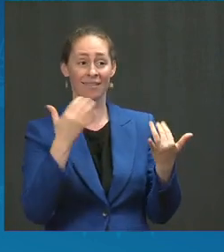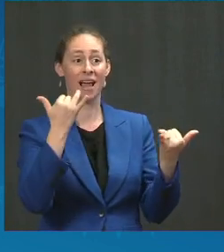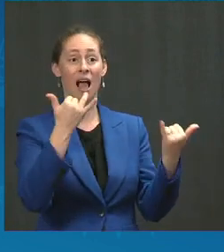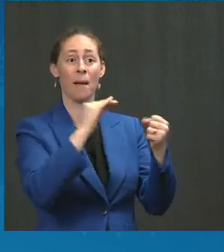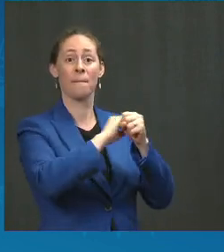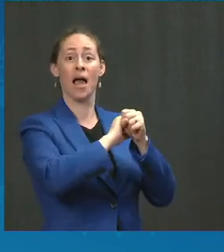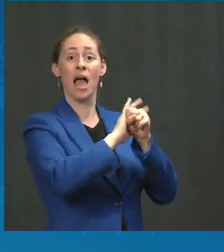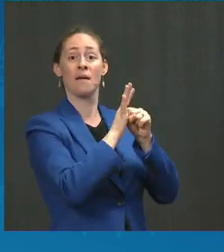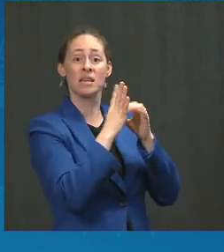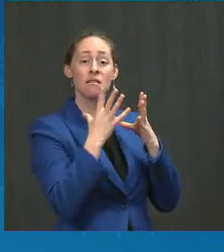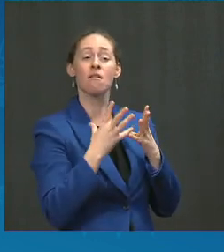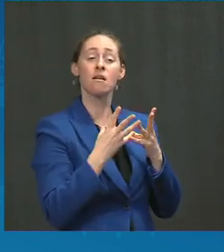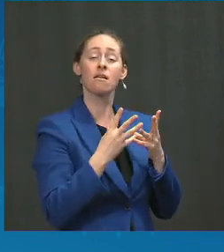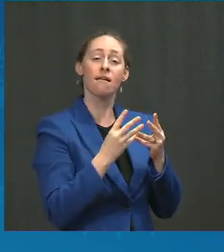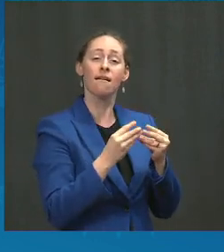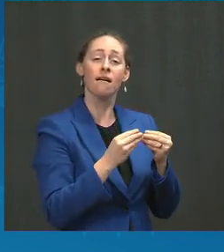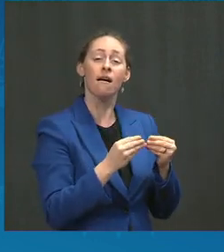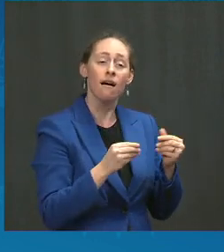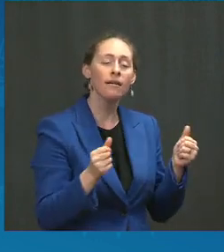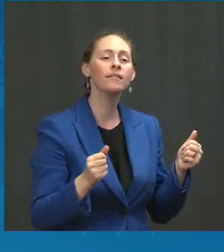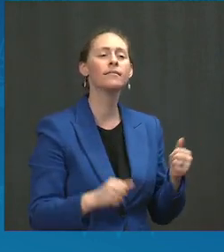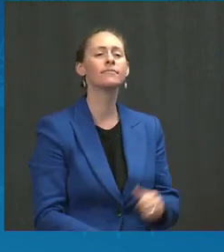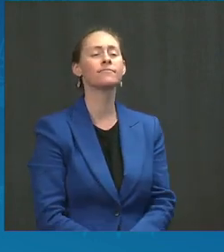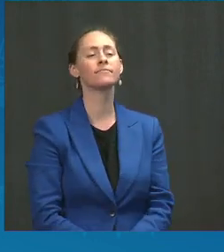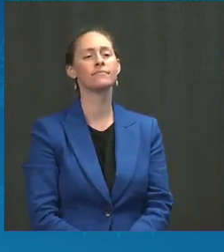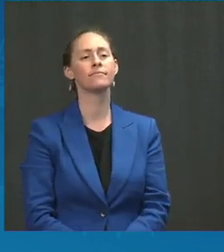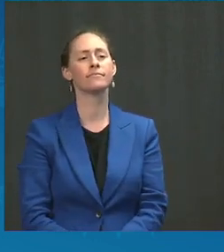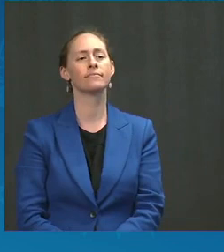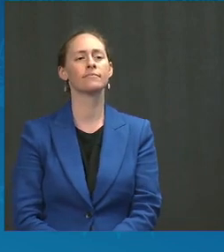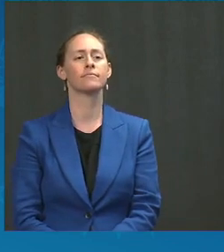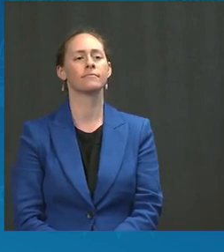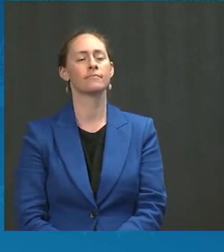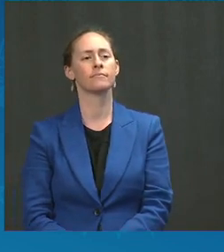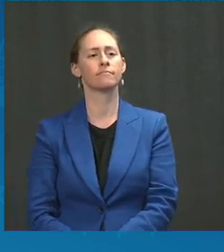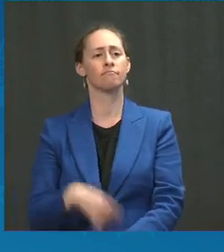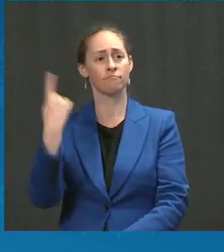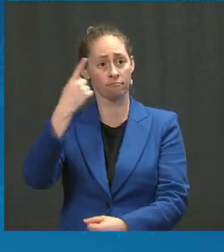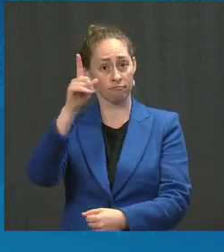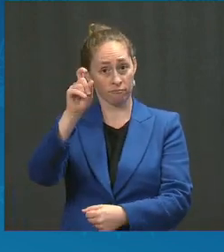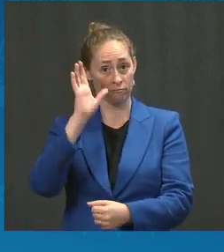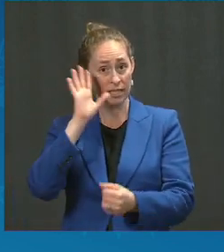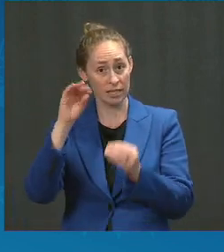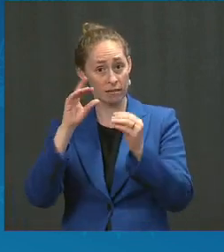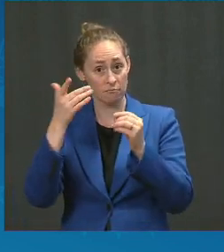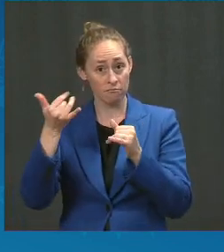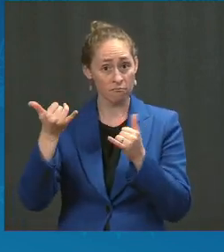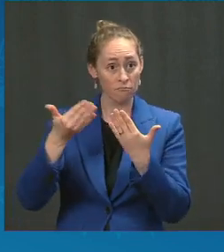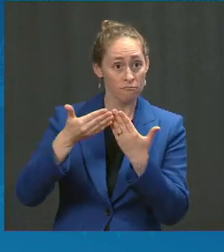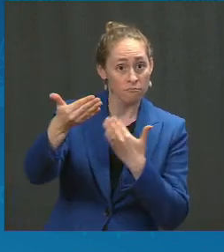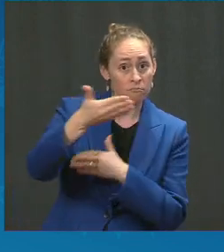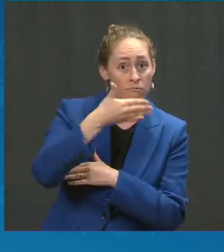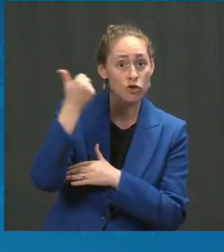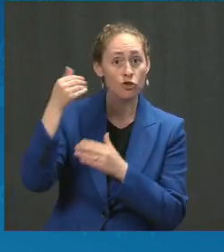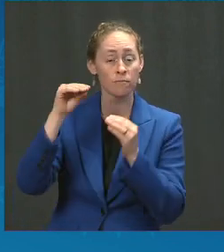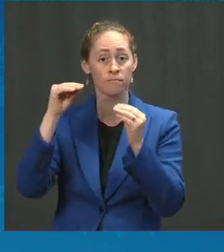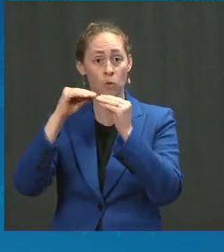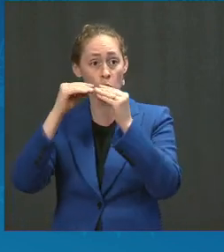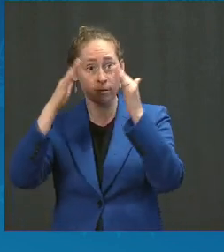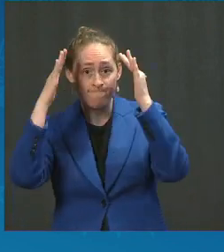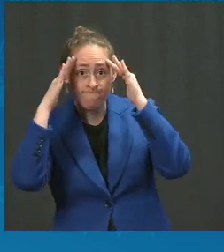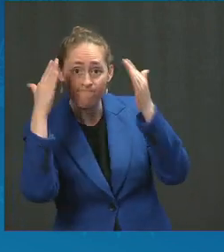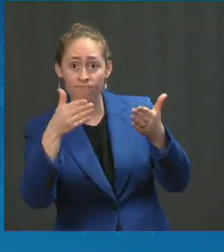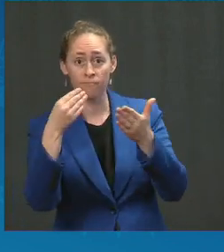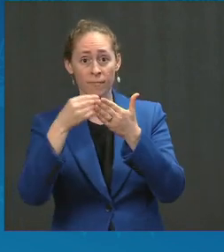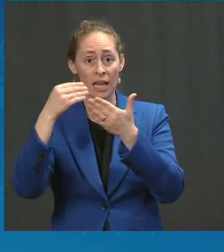for small businesses, and specifically as it relates to closing the gaps and disparities for Black women entrepreneurs?